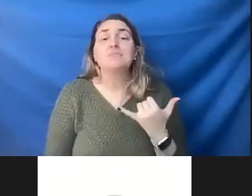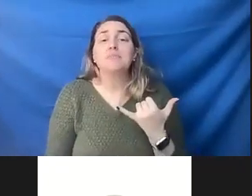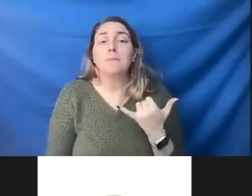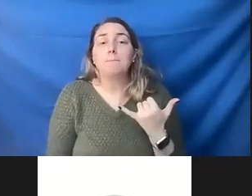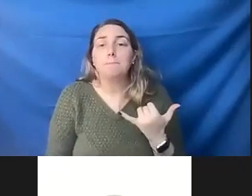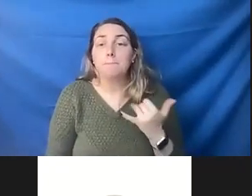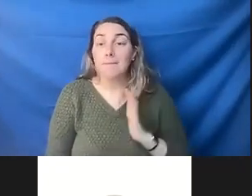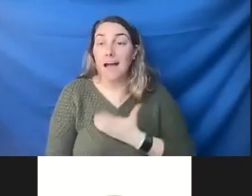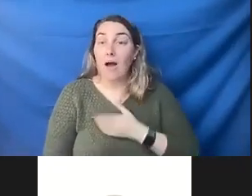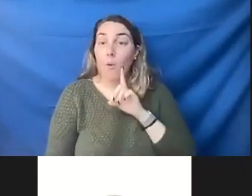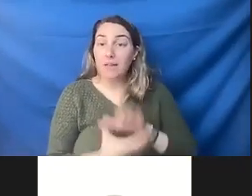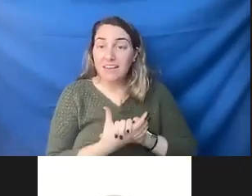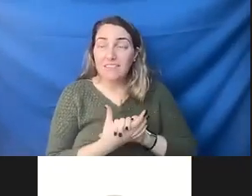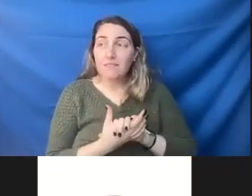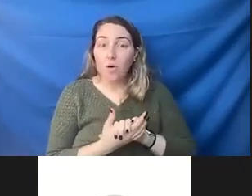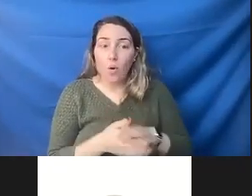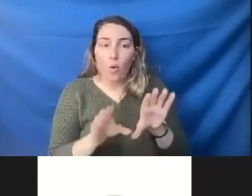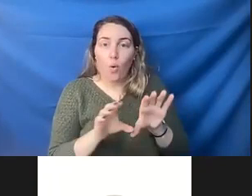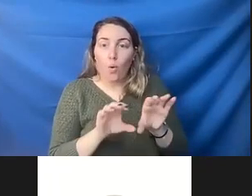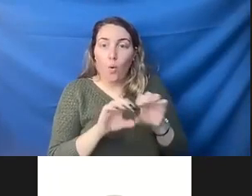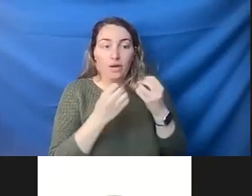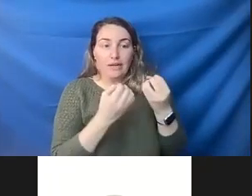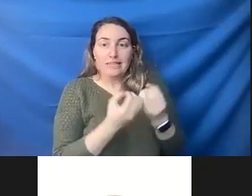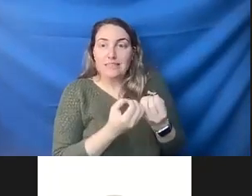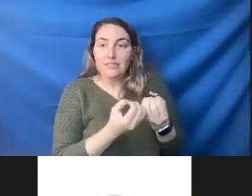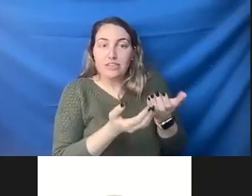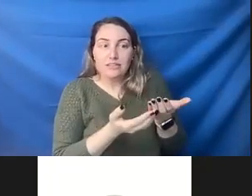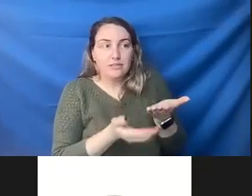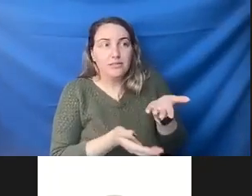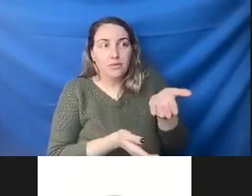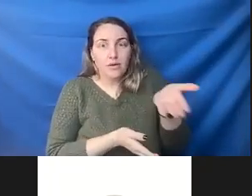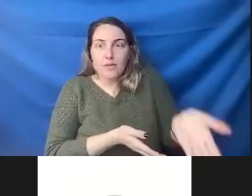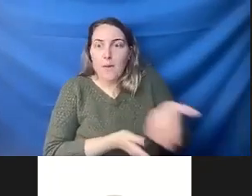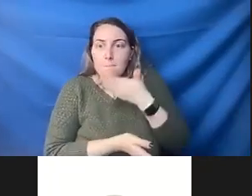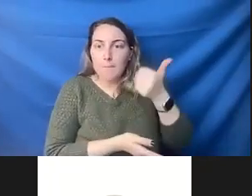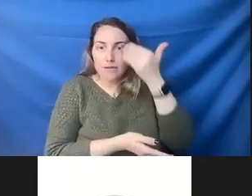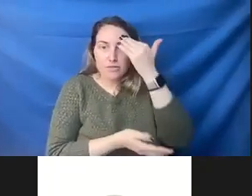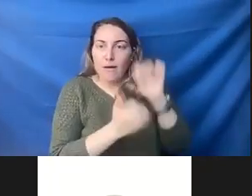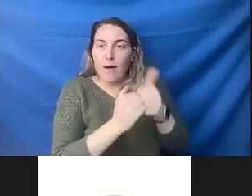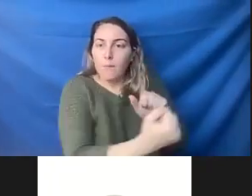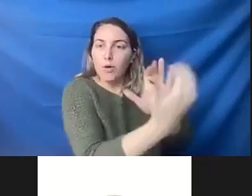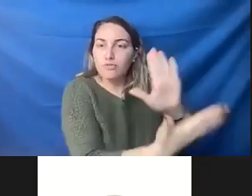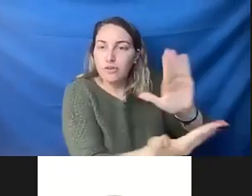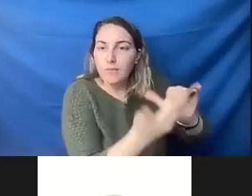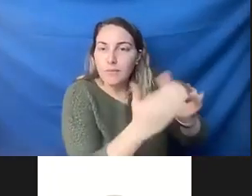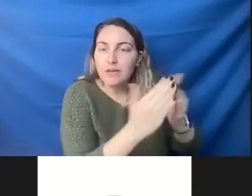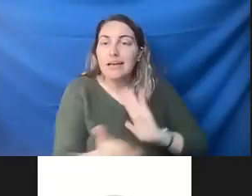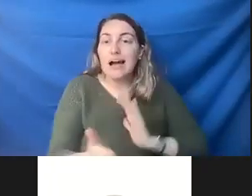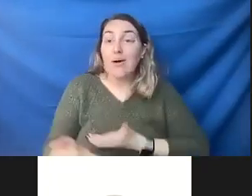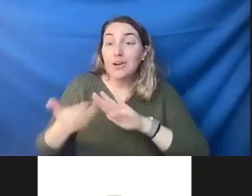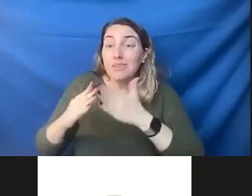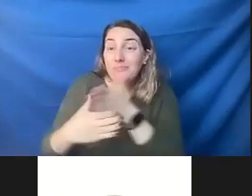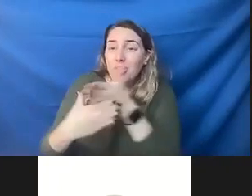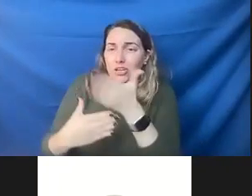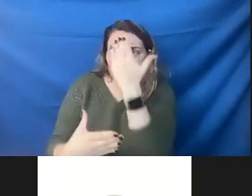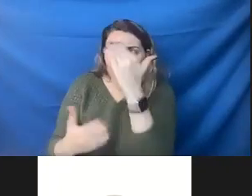that on-the-ground organizations are best equipped to talk to their own communities. And our community partners understand how to break down information